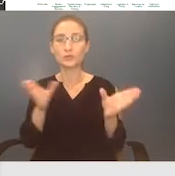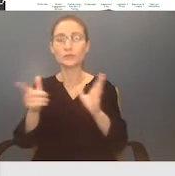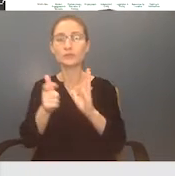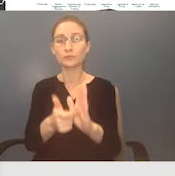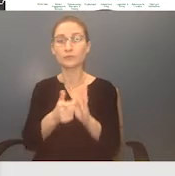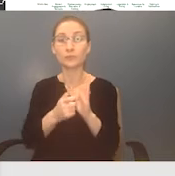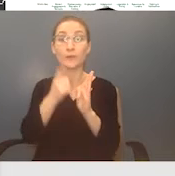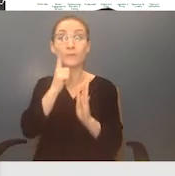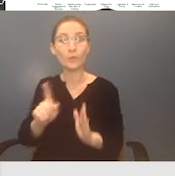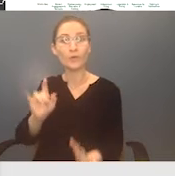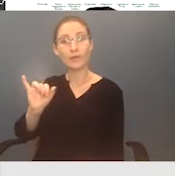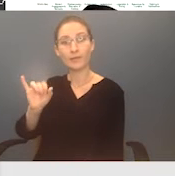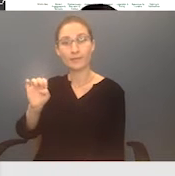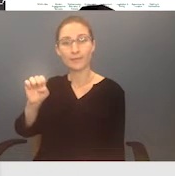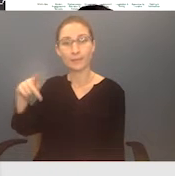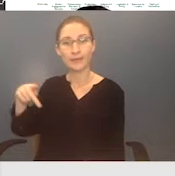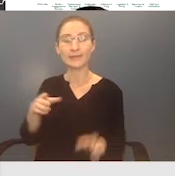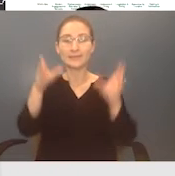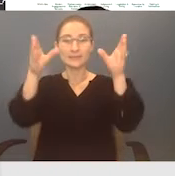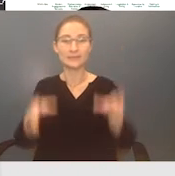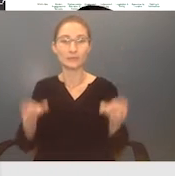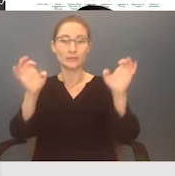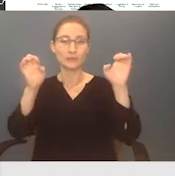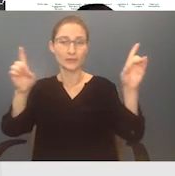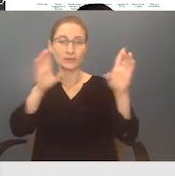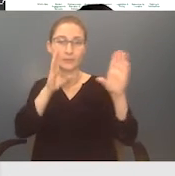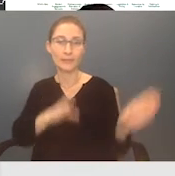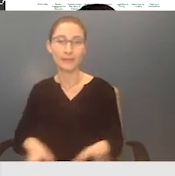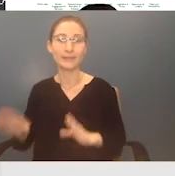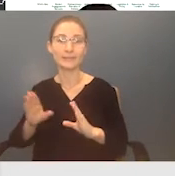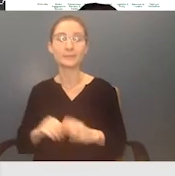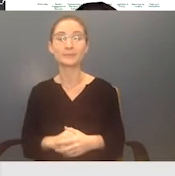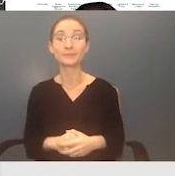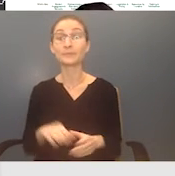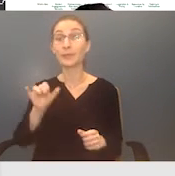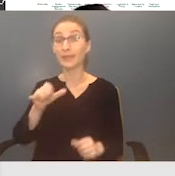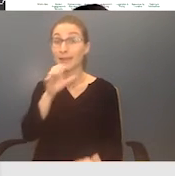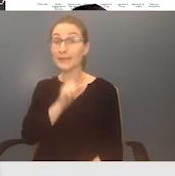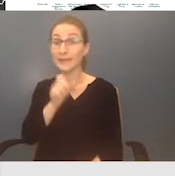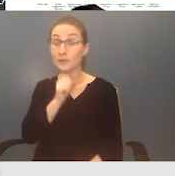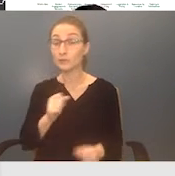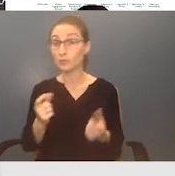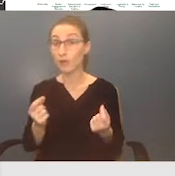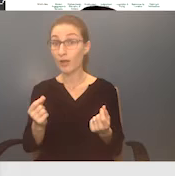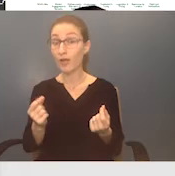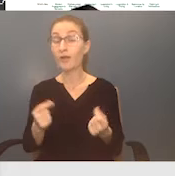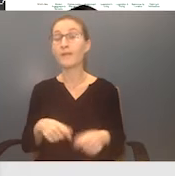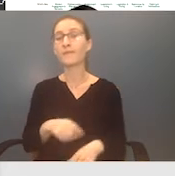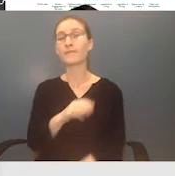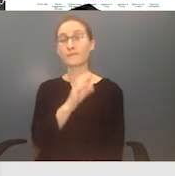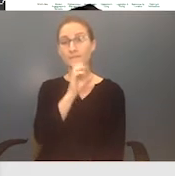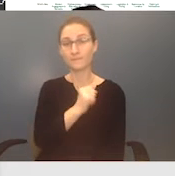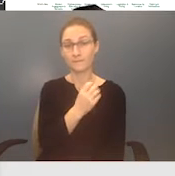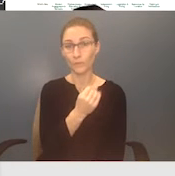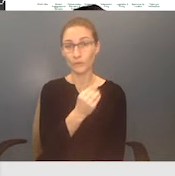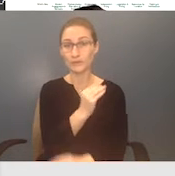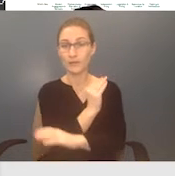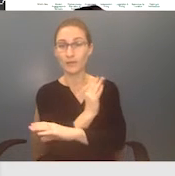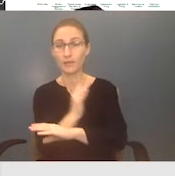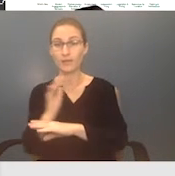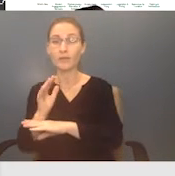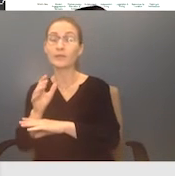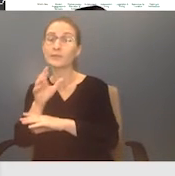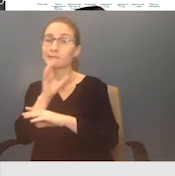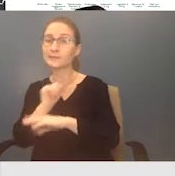on an individual educational plan or IEP. And so transition age is 14 to 21 or 22.